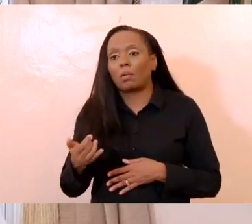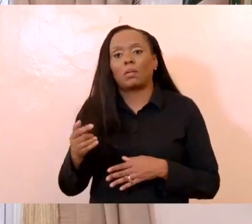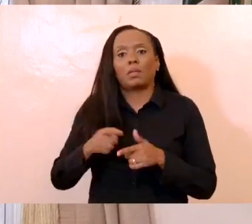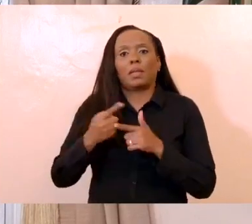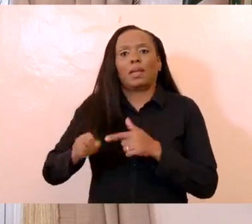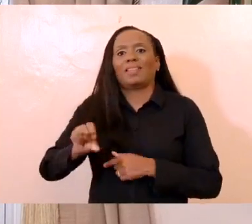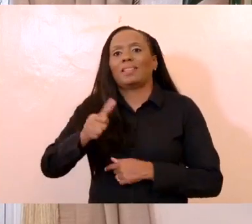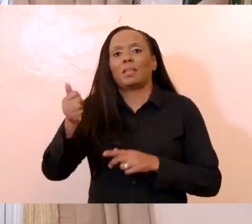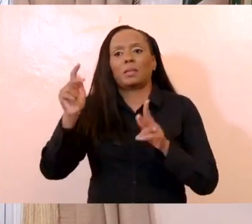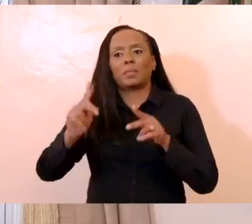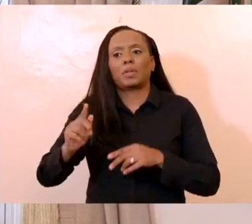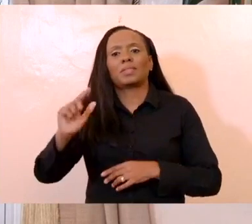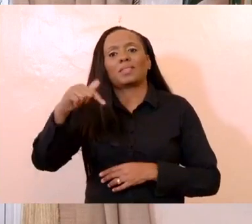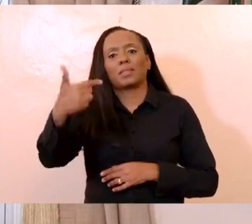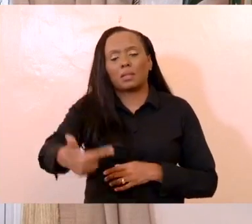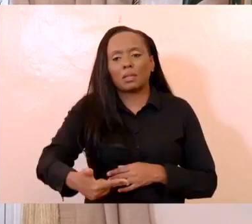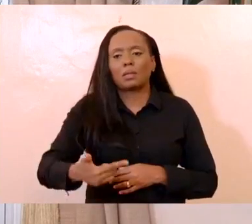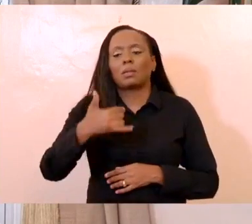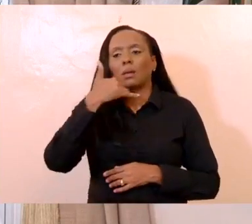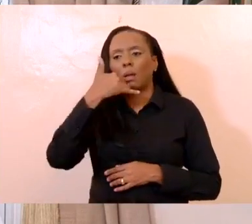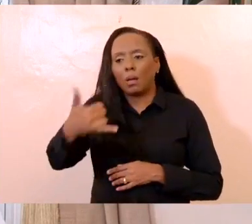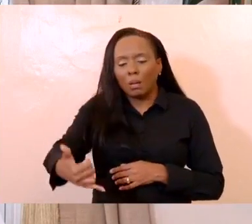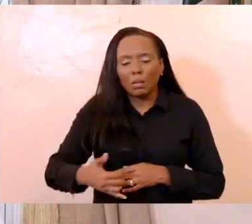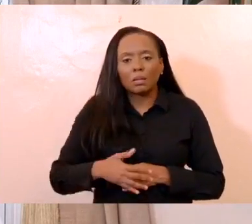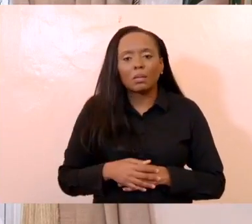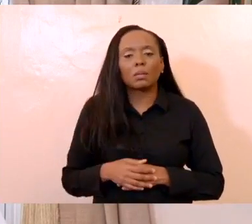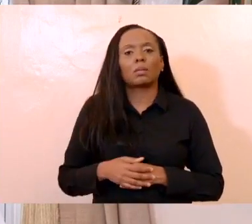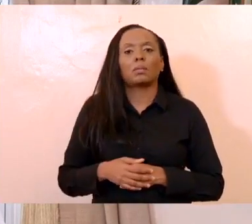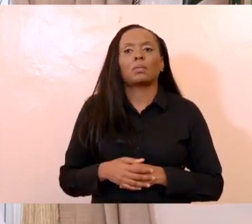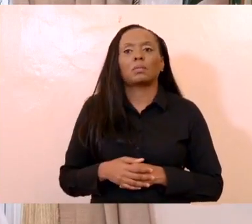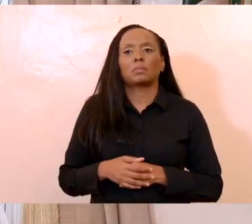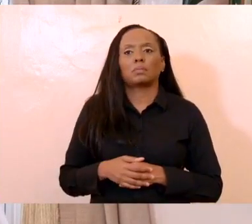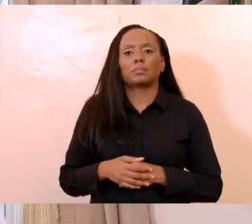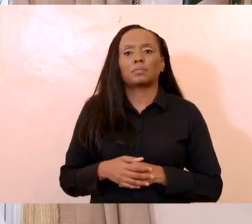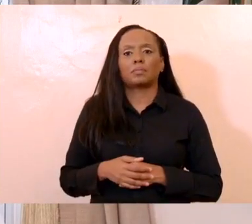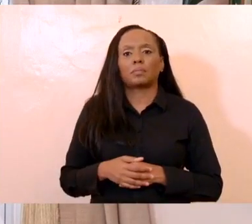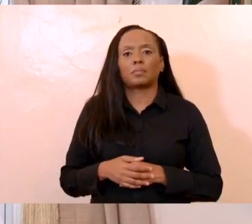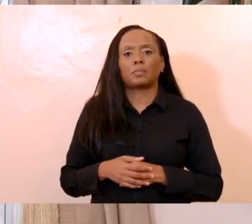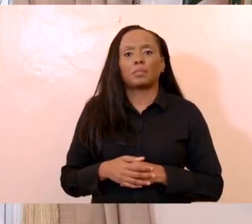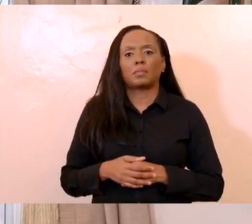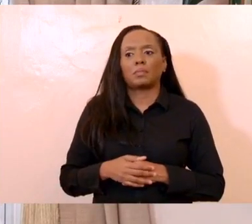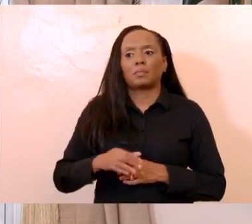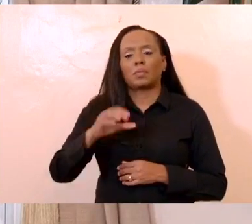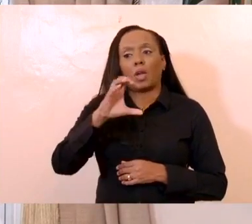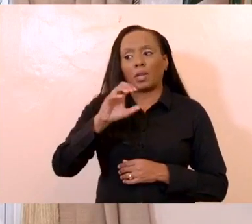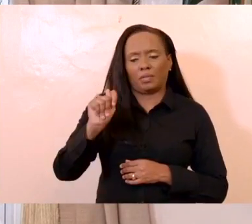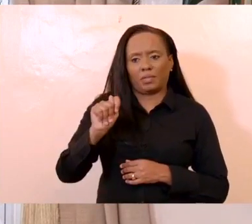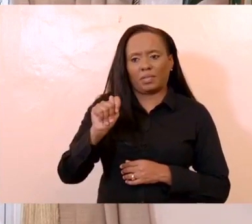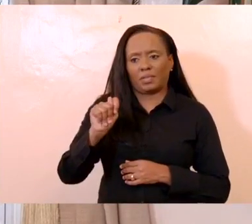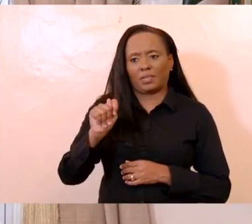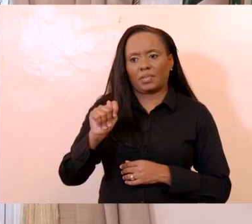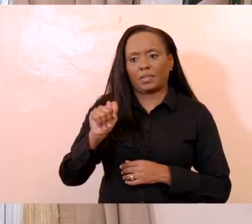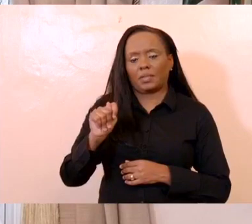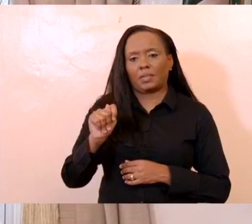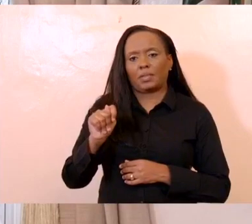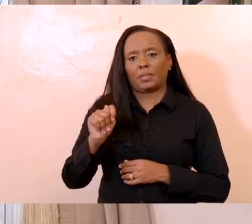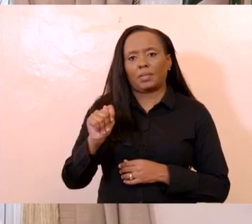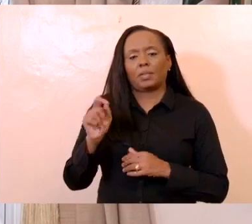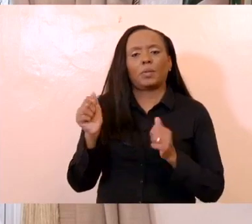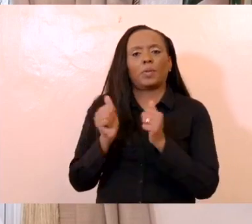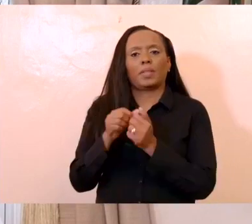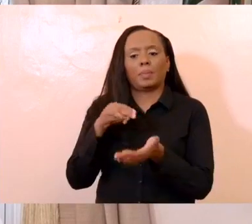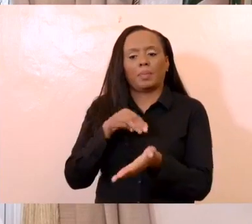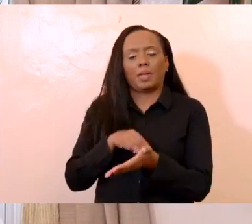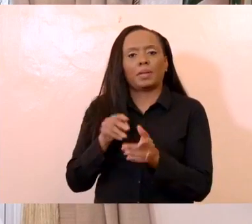actually contact trace. The contact tracing is normally done by the medical officer of health or their